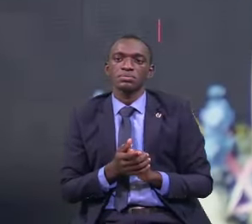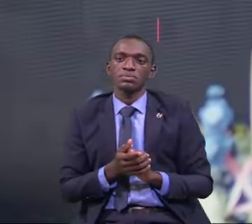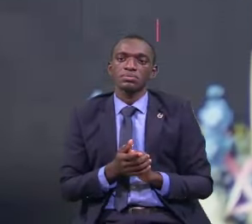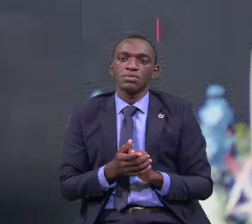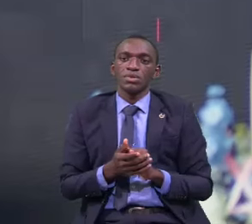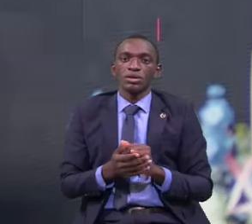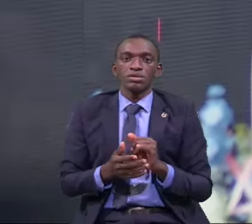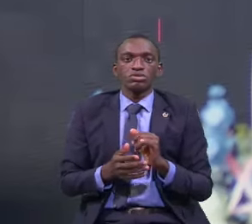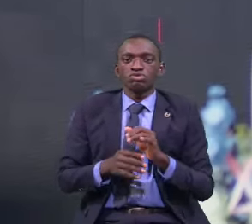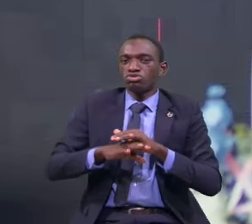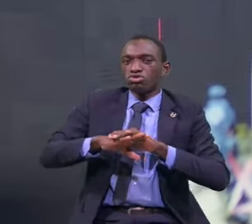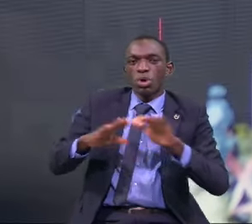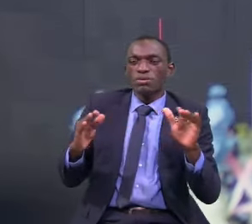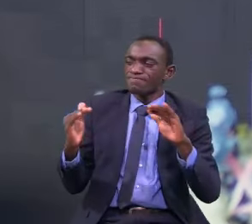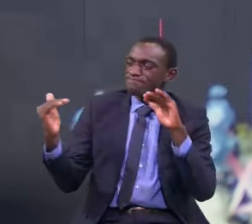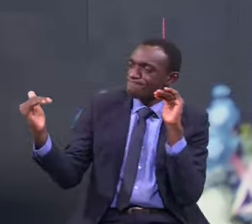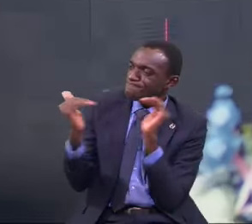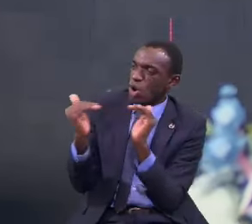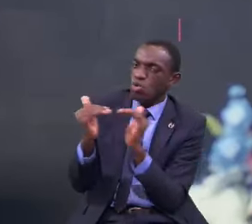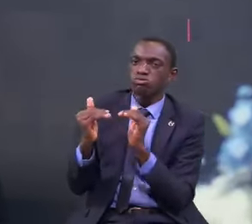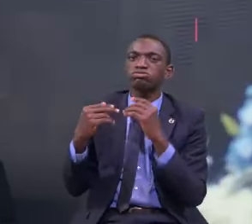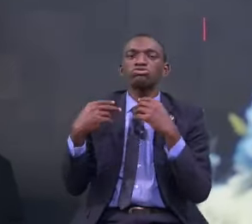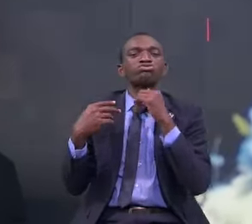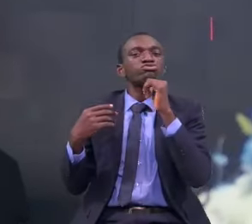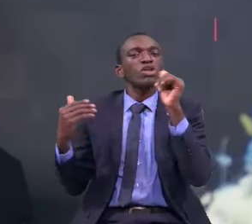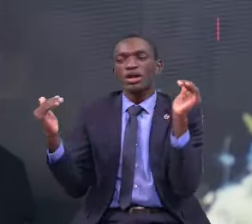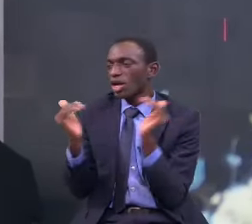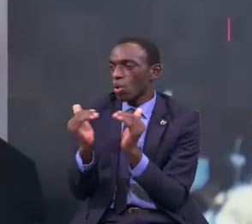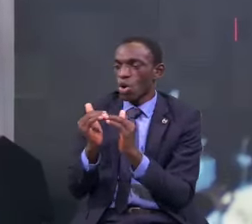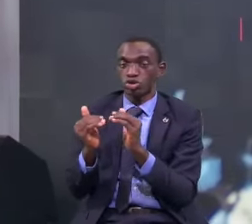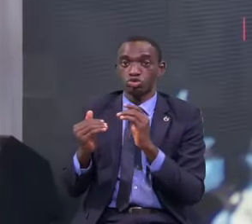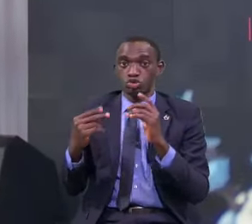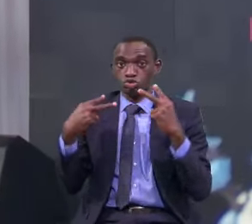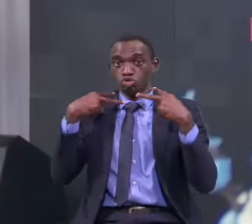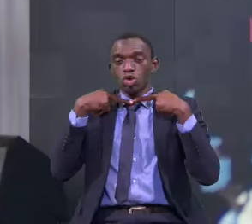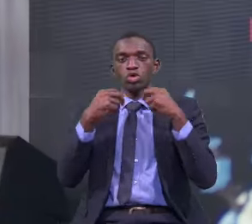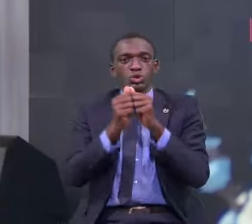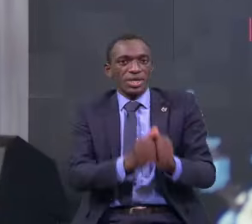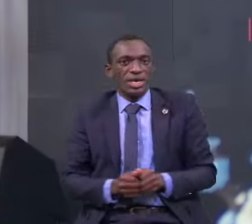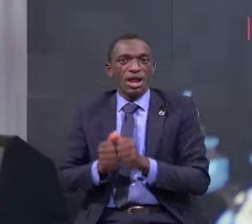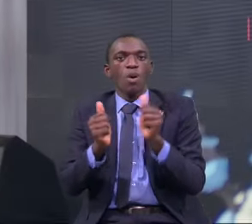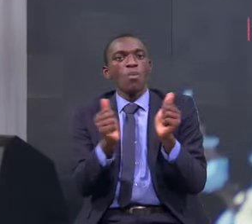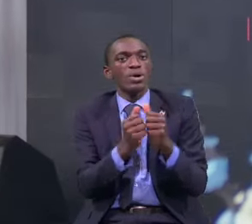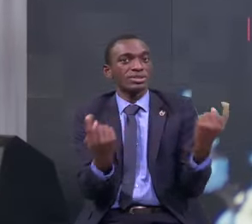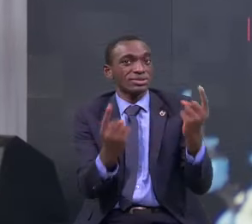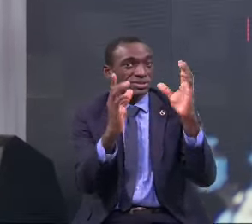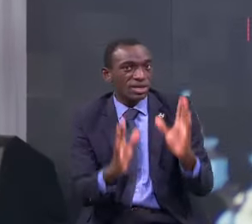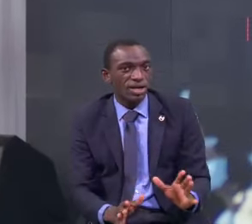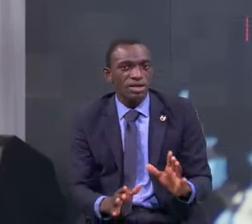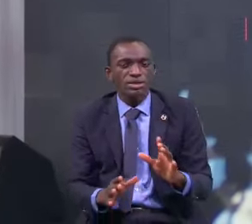Be not unequally yoked together with unbelievers. Receive that.